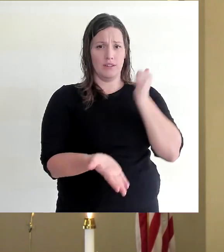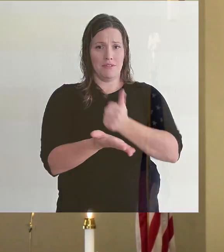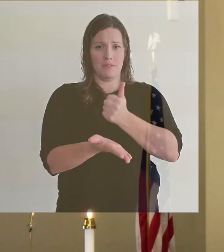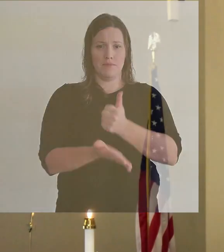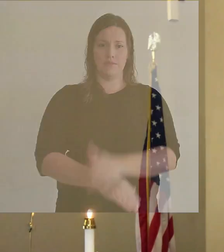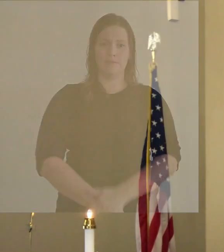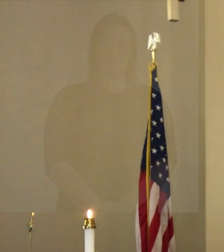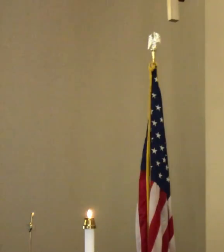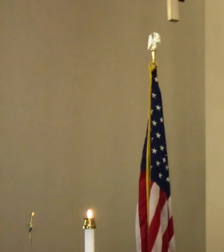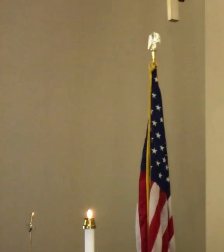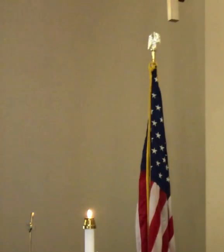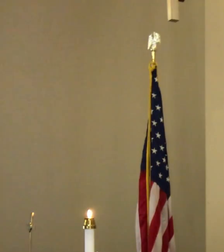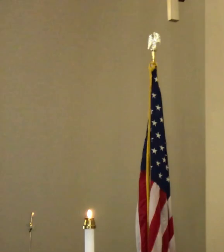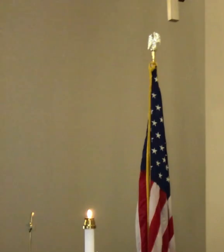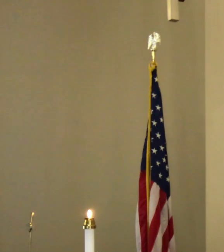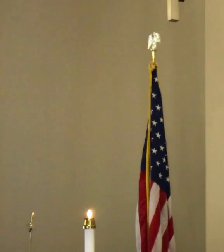Amen.